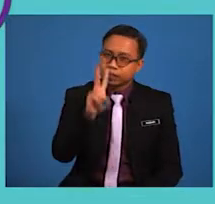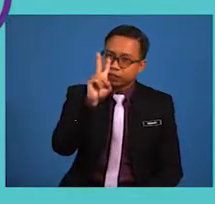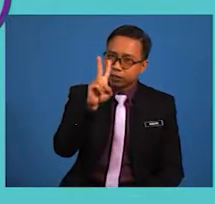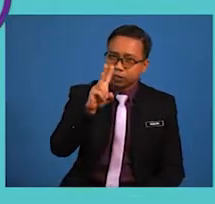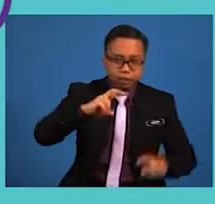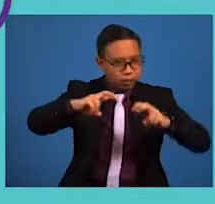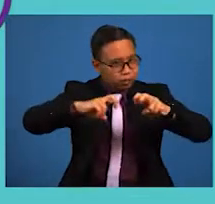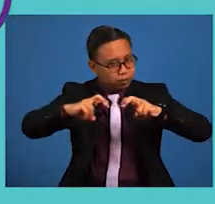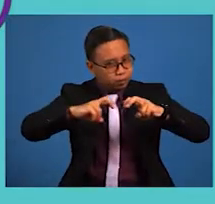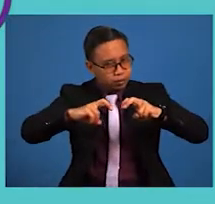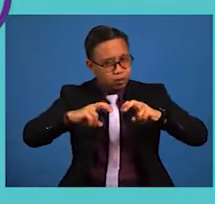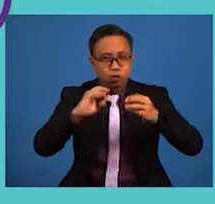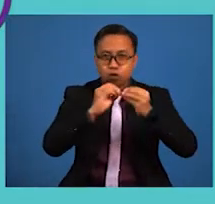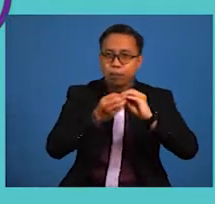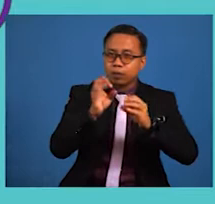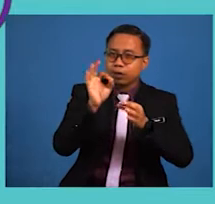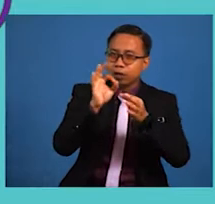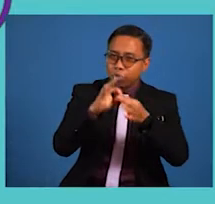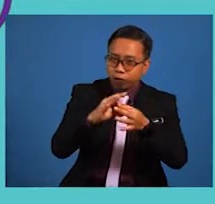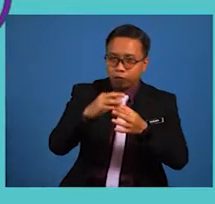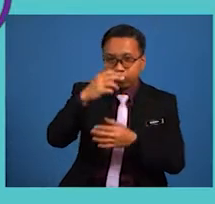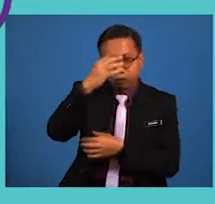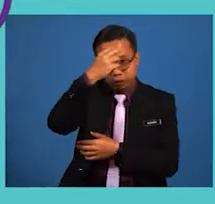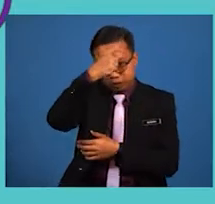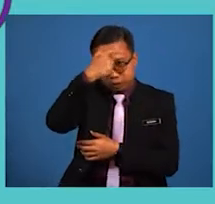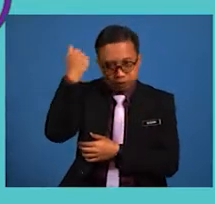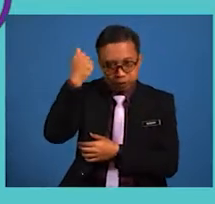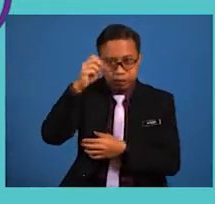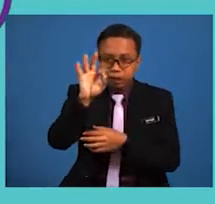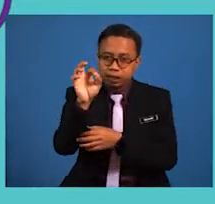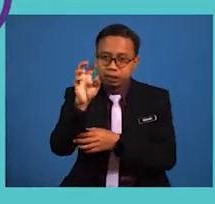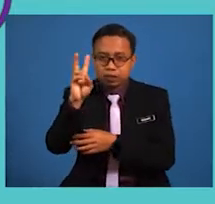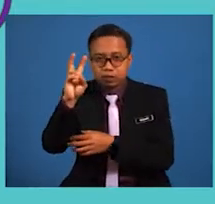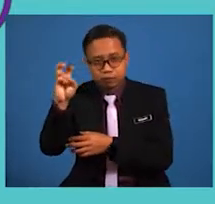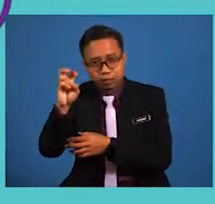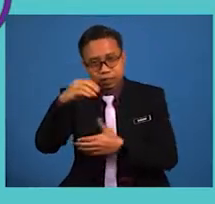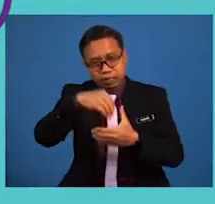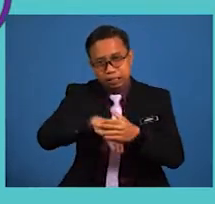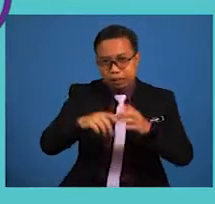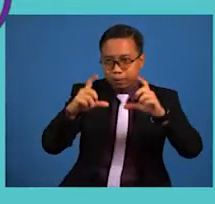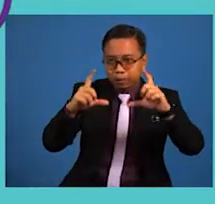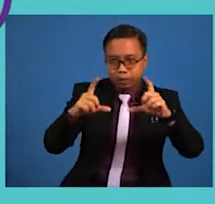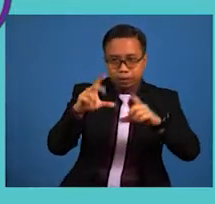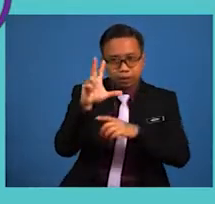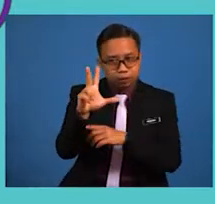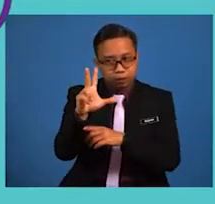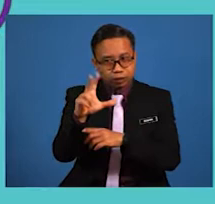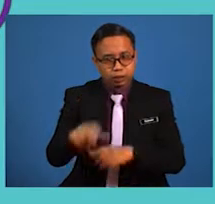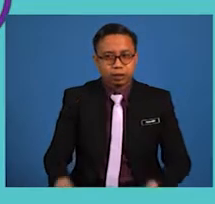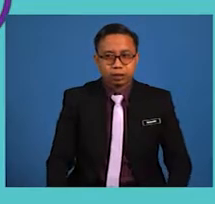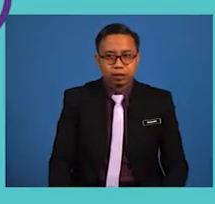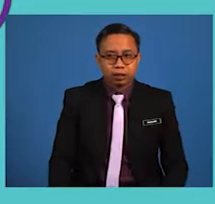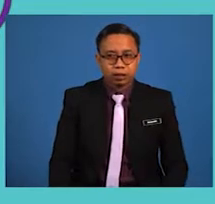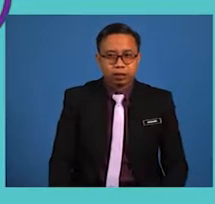Second analysis, the number of reasons for investing in 1970 in bracket 3 was